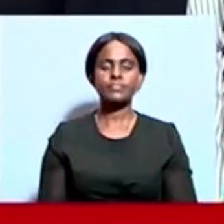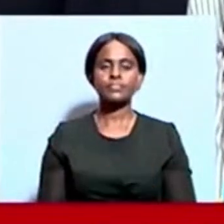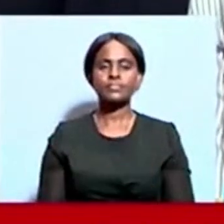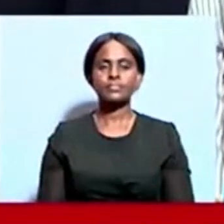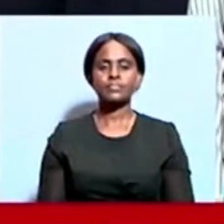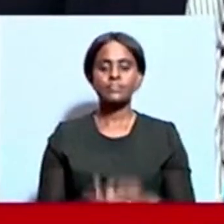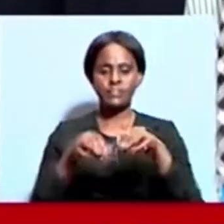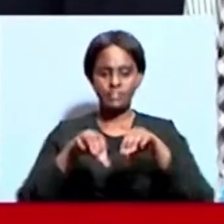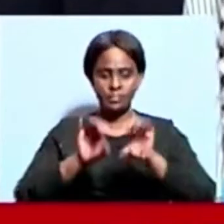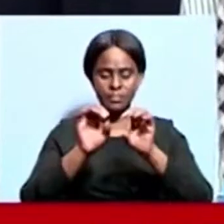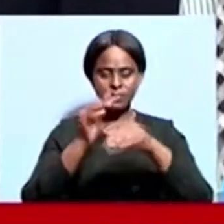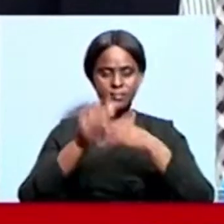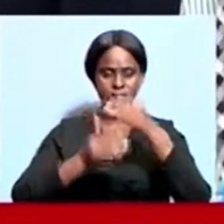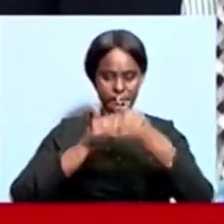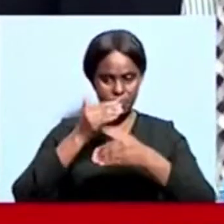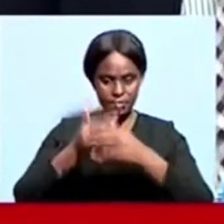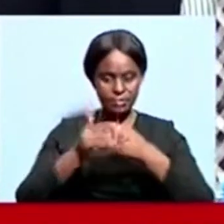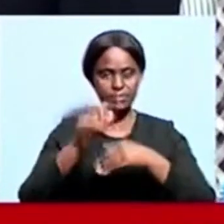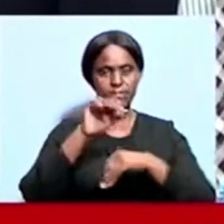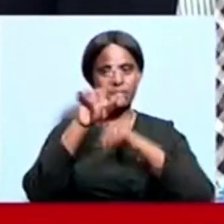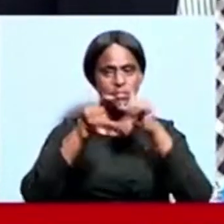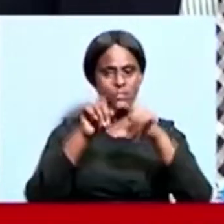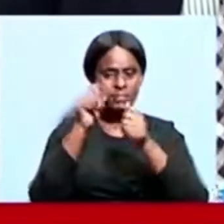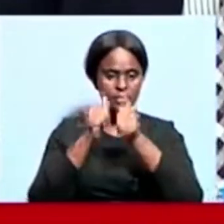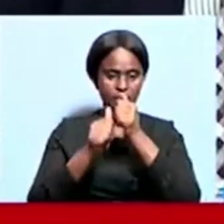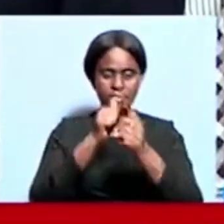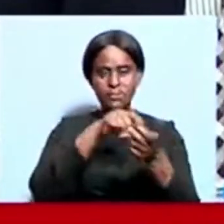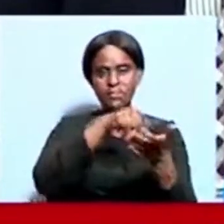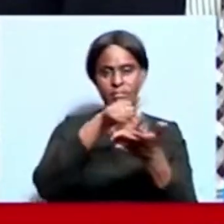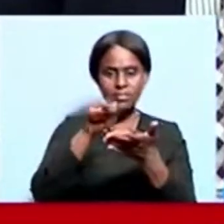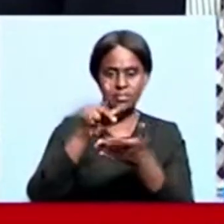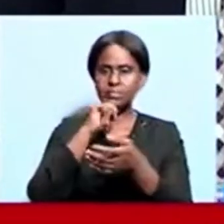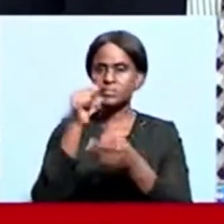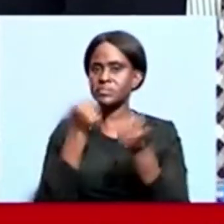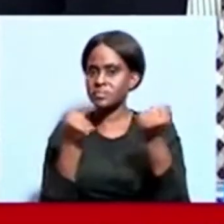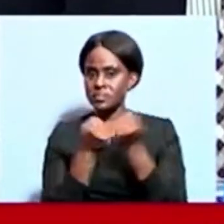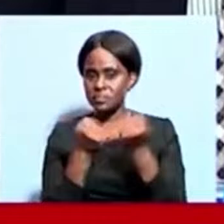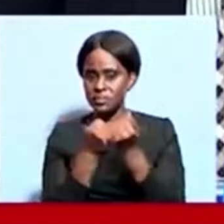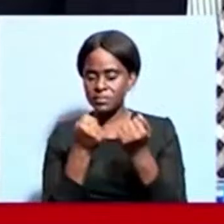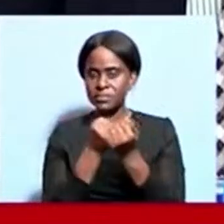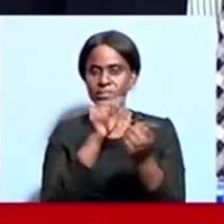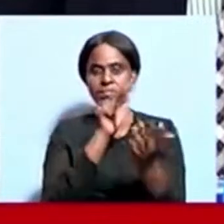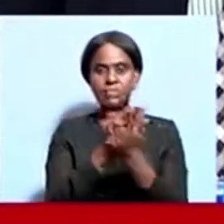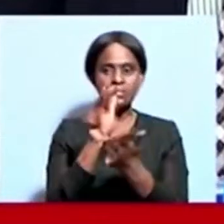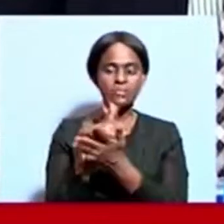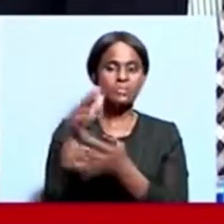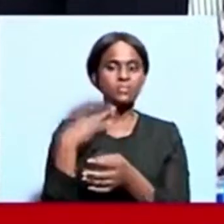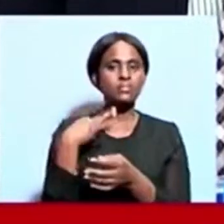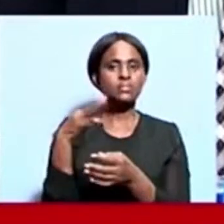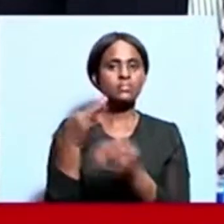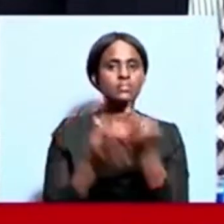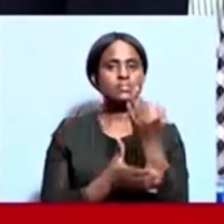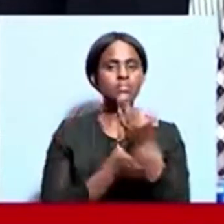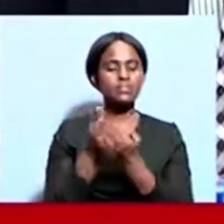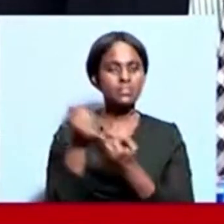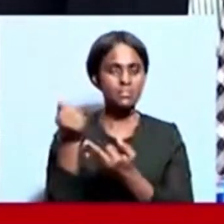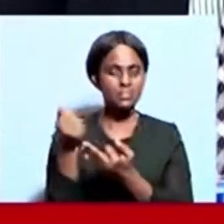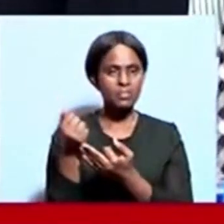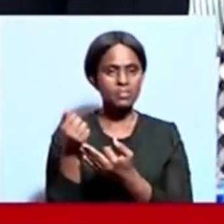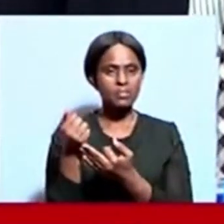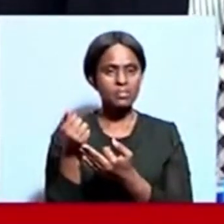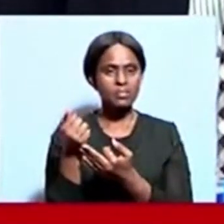I proceed to the next query, which is payments not supported by approved application forms.